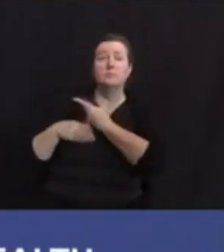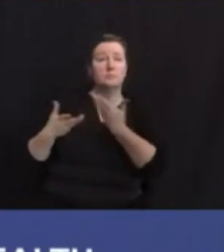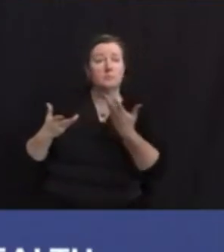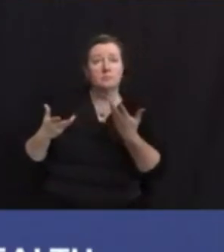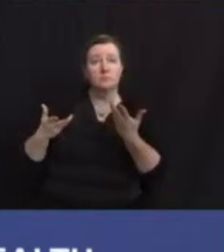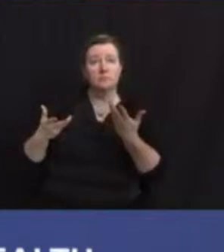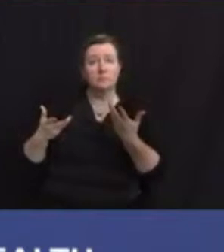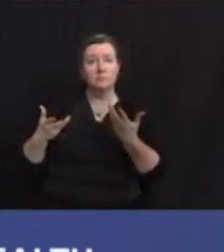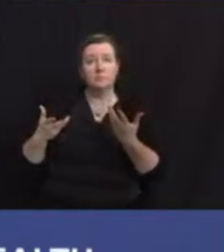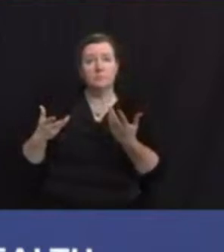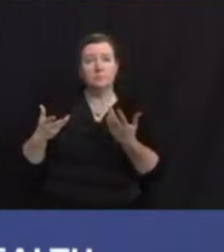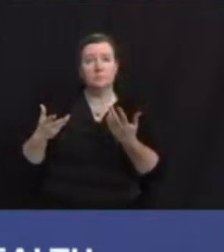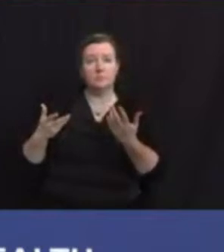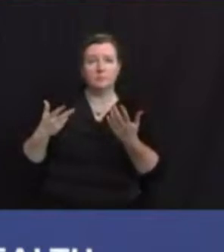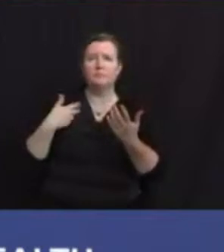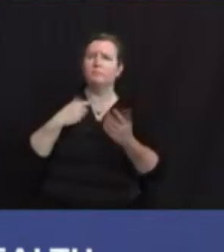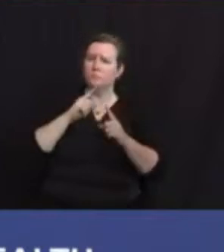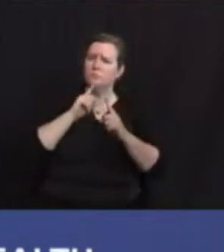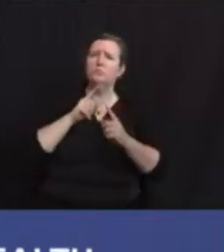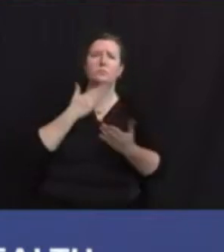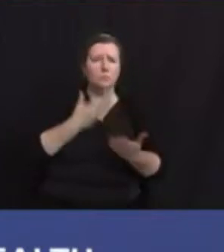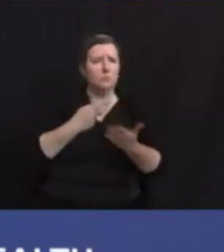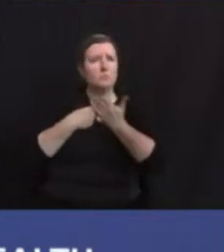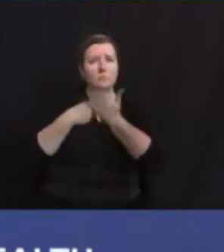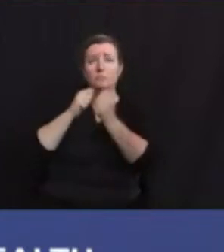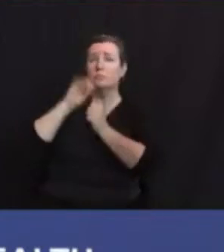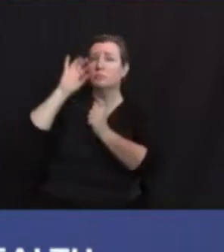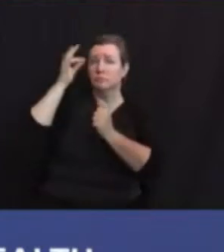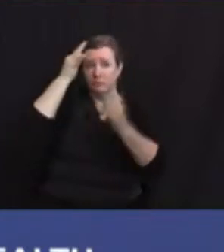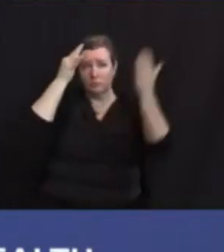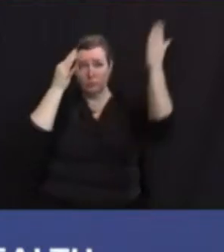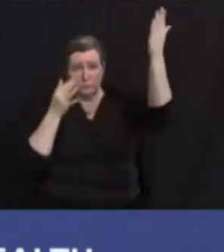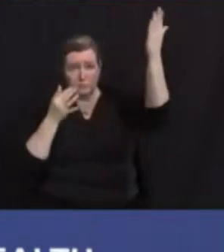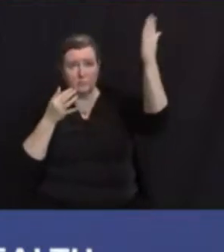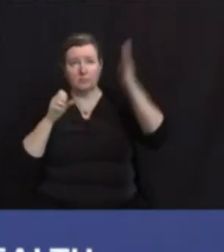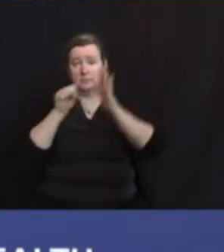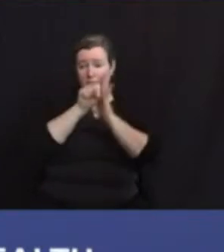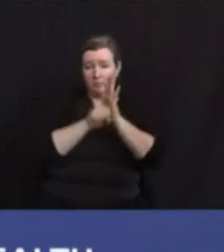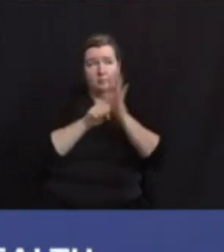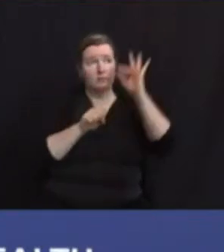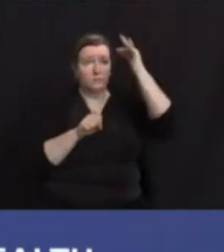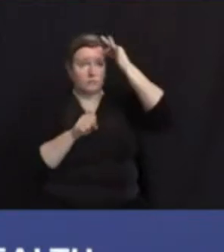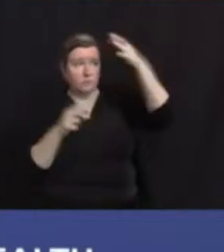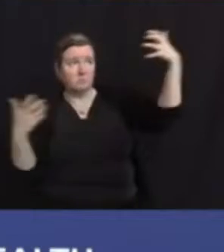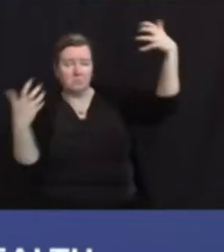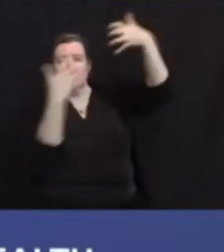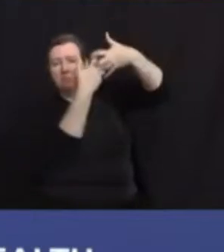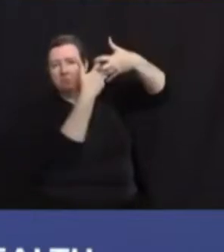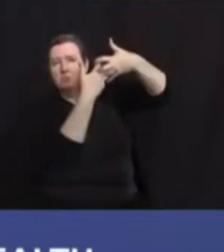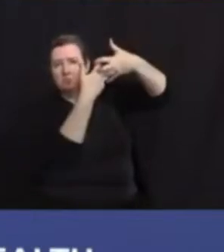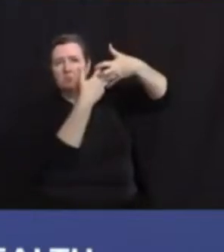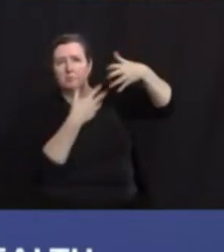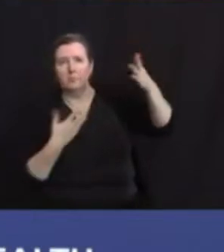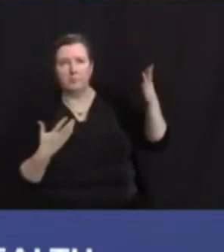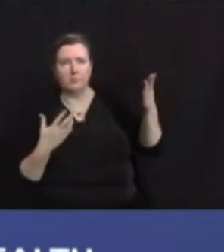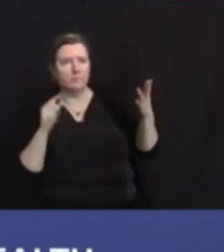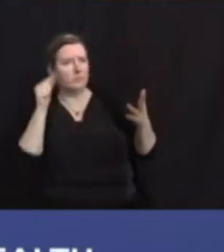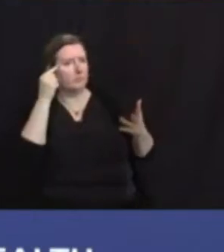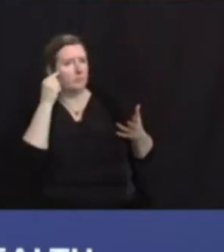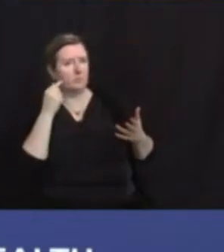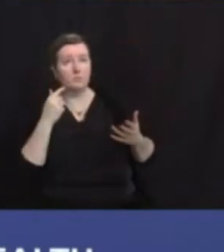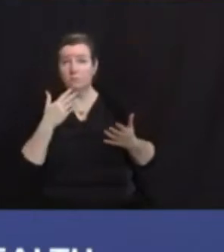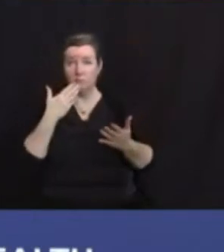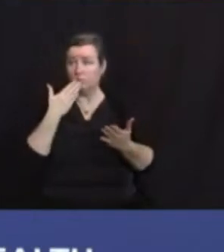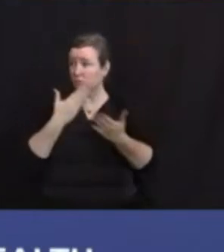our state worker protection EO will interact with that federal standards. We're having good discussions with the administration, period, which is a good thing.